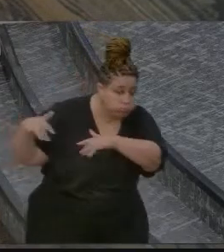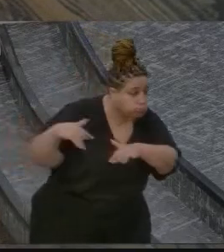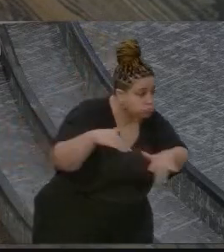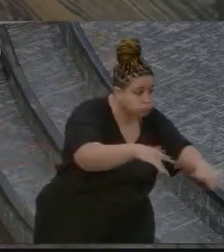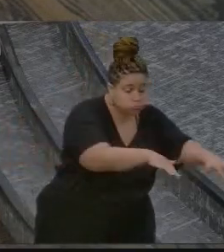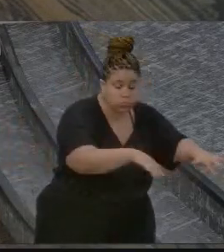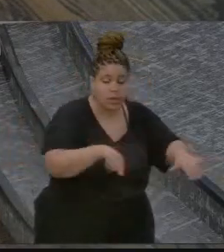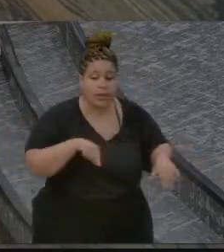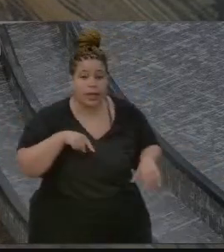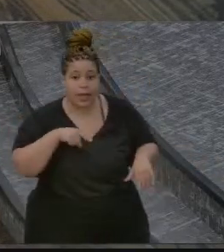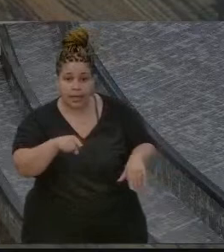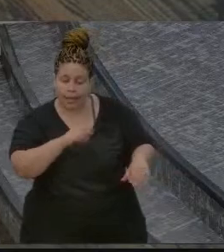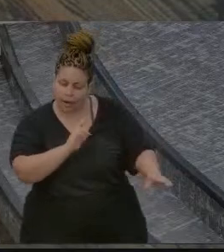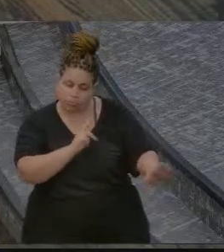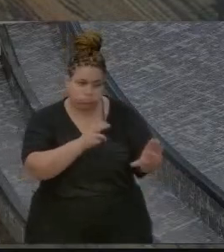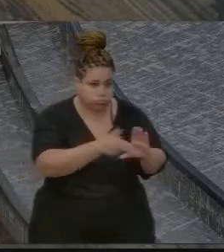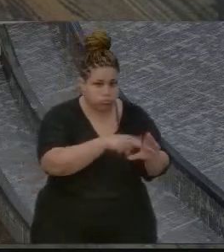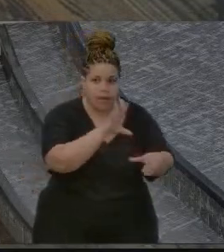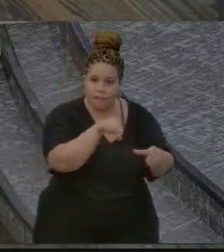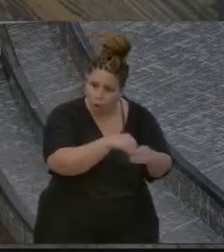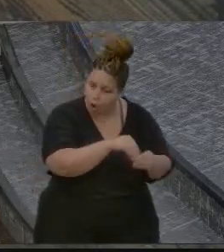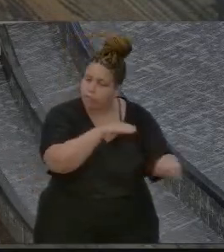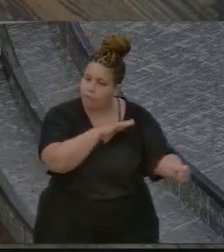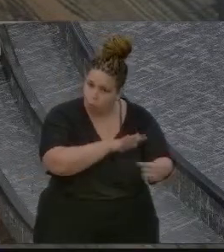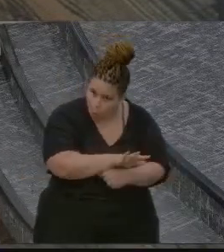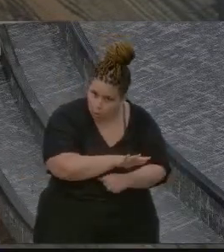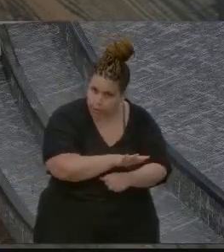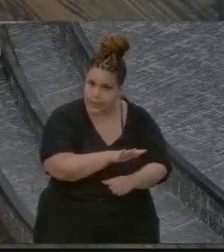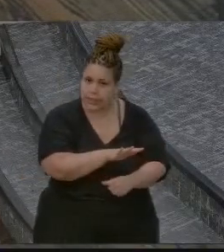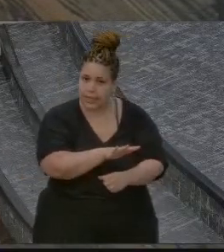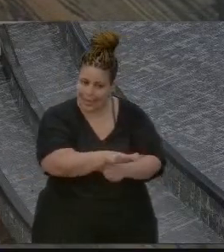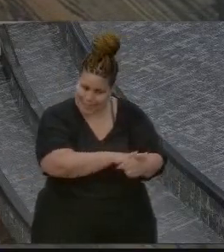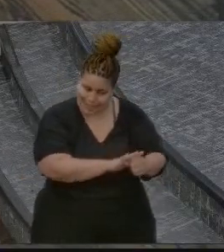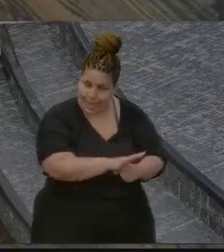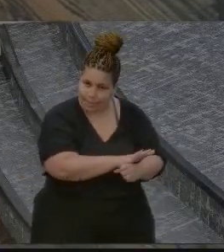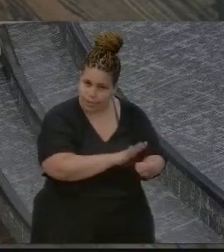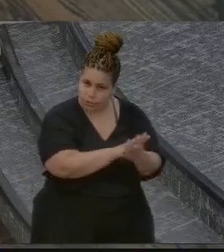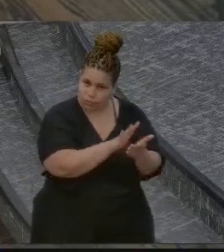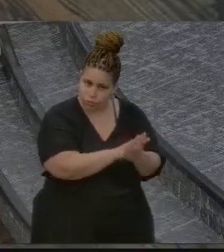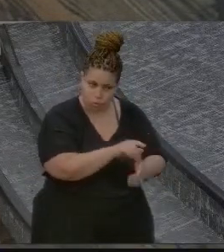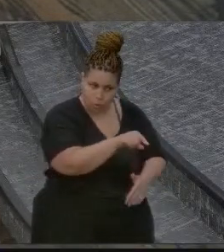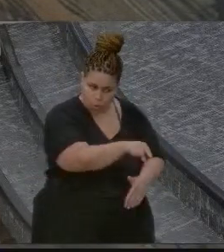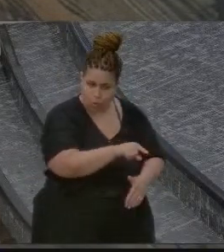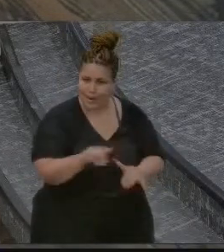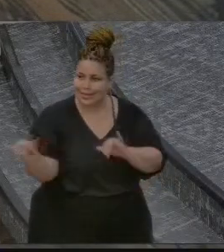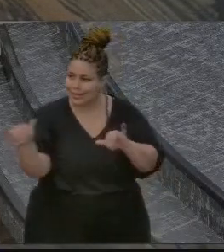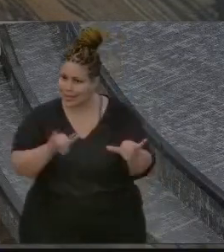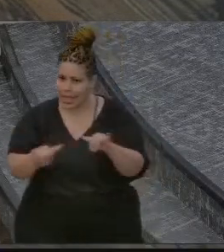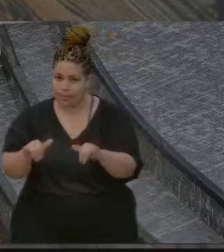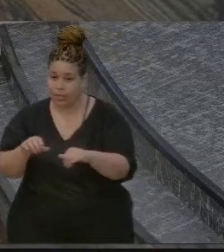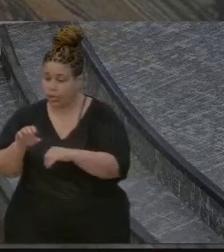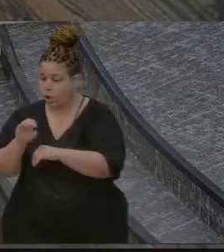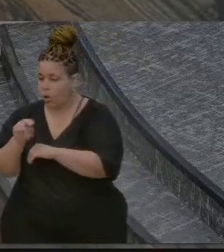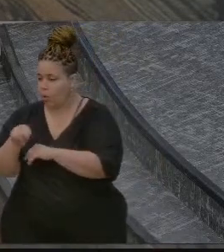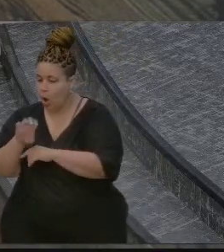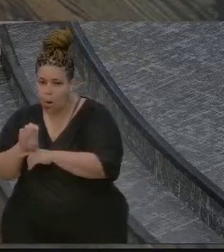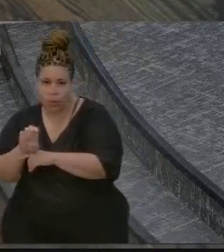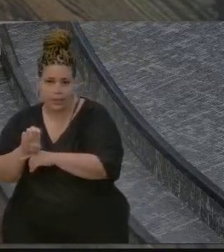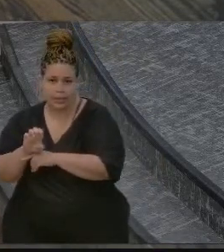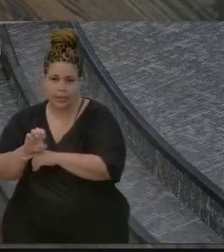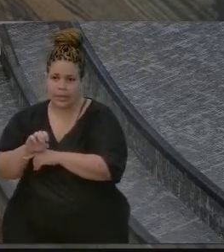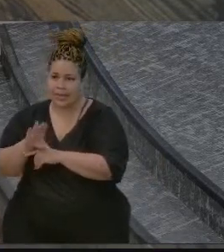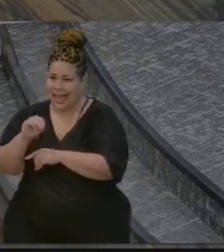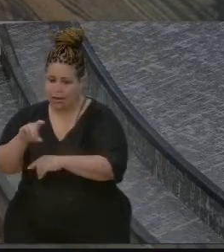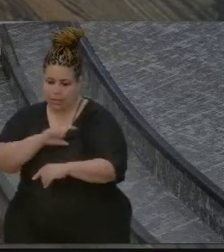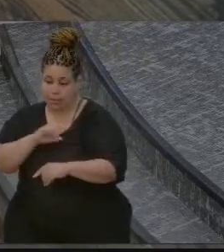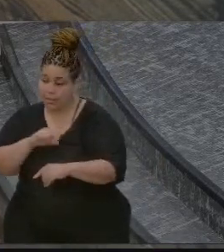in all our campuses, and that's a good thing. And even the Coney County, if they can help, they coming. They coming. And the same